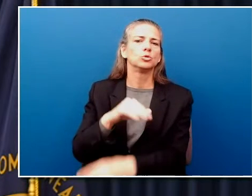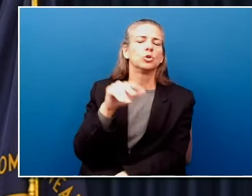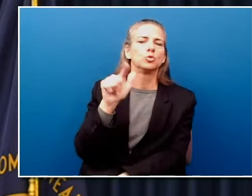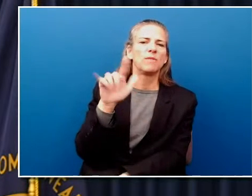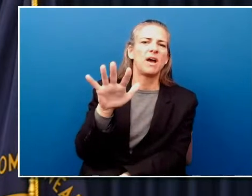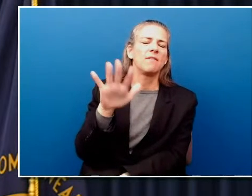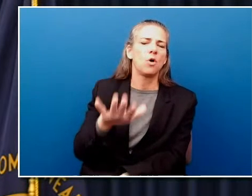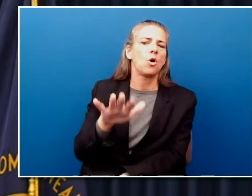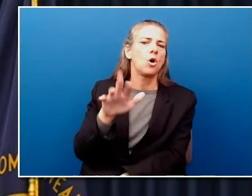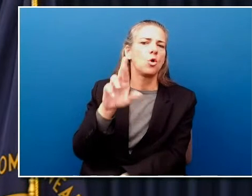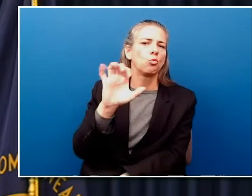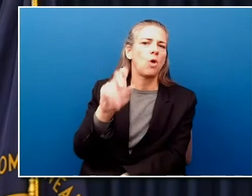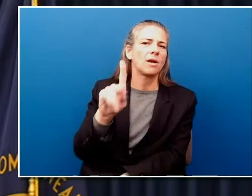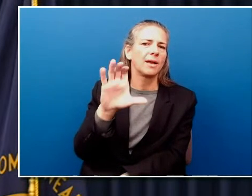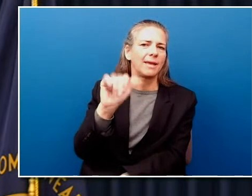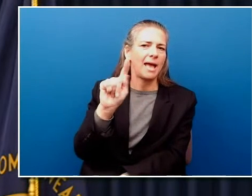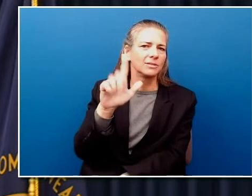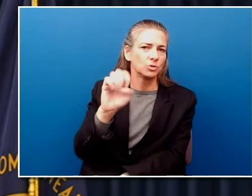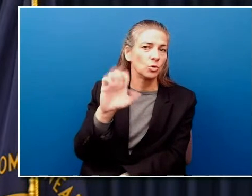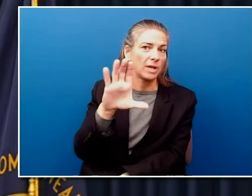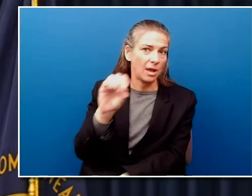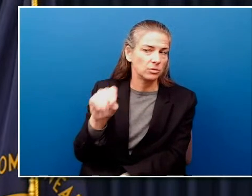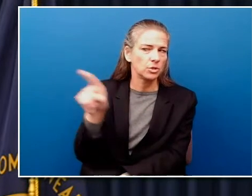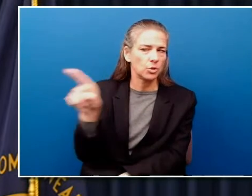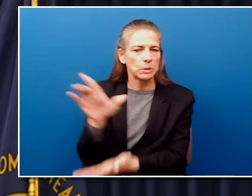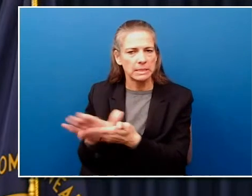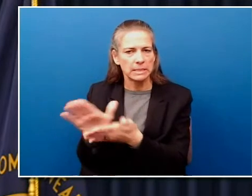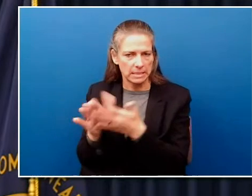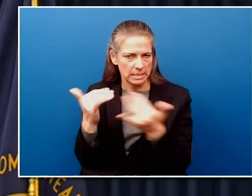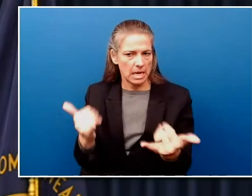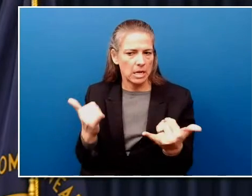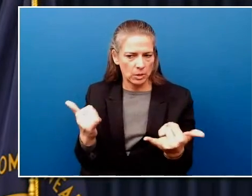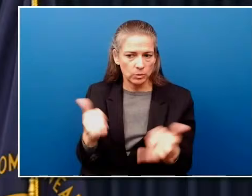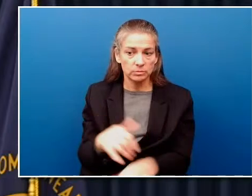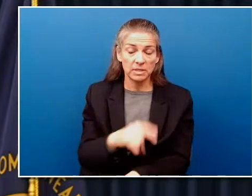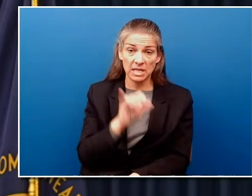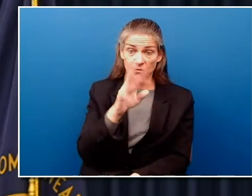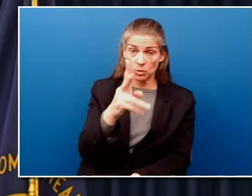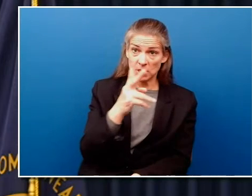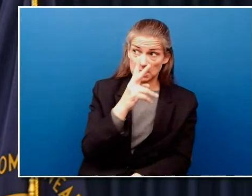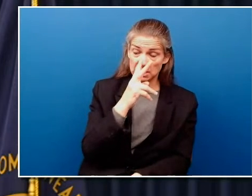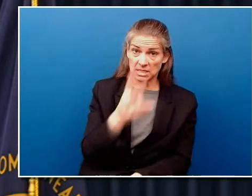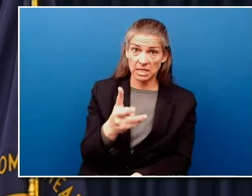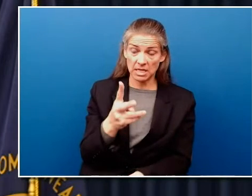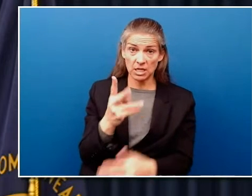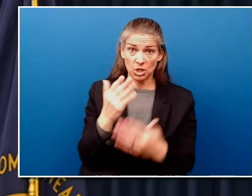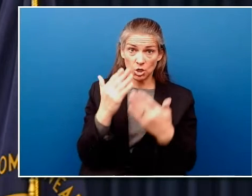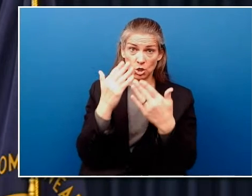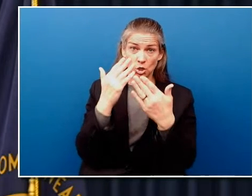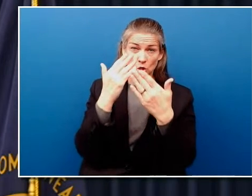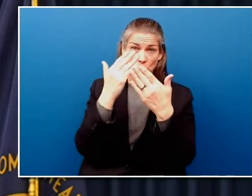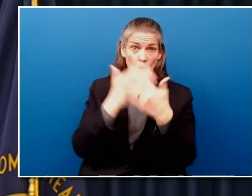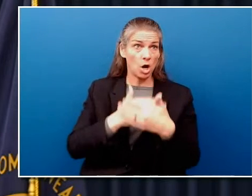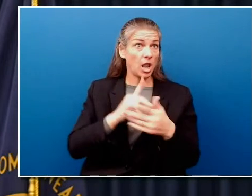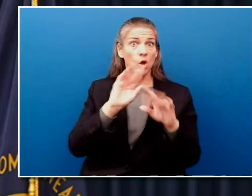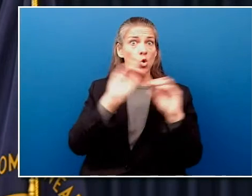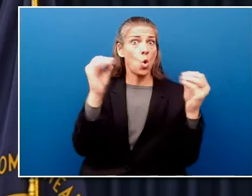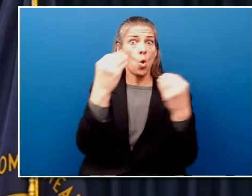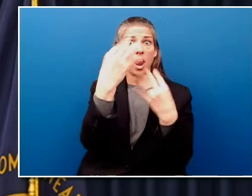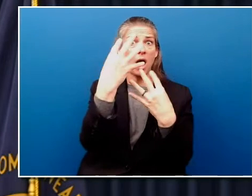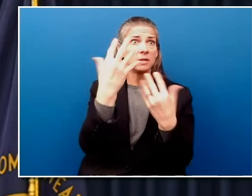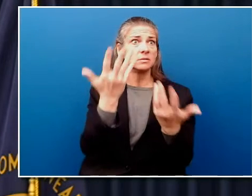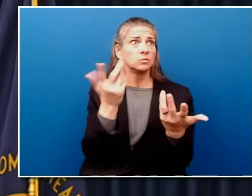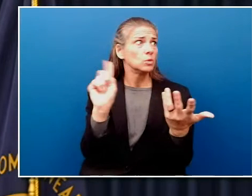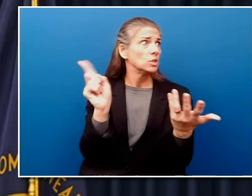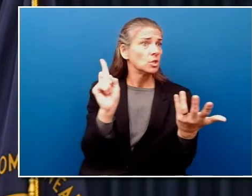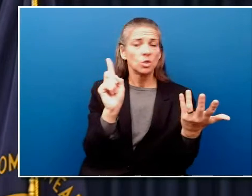moving vegetation and clearing debris. Should you see a dark traffic signal, treat the intersection like a four-way stop.